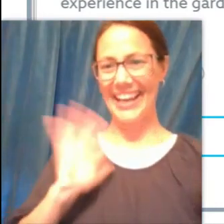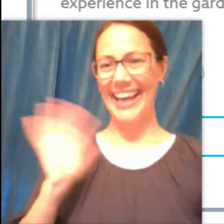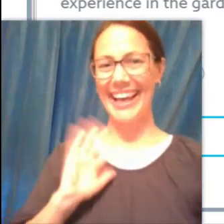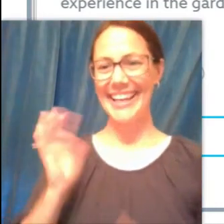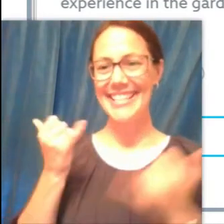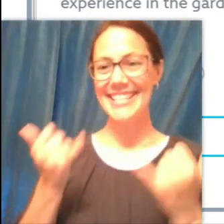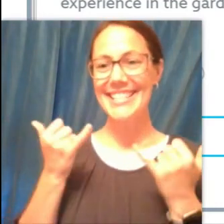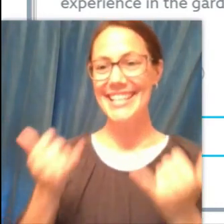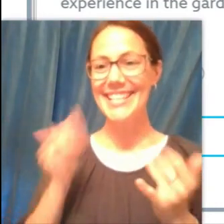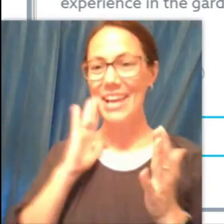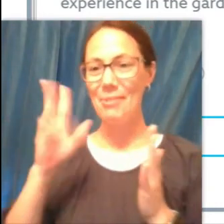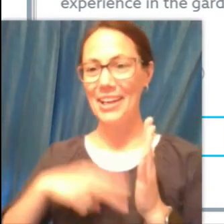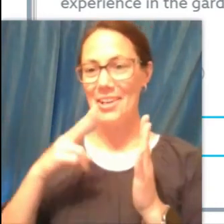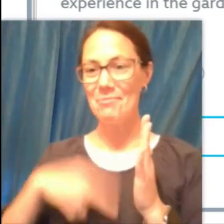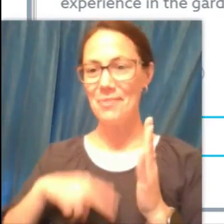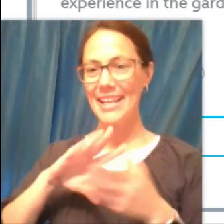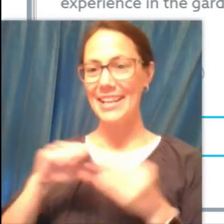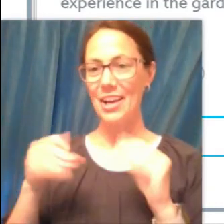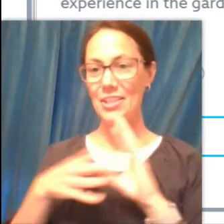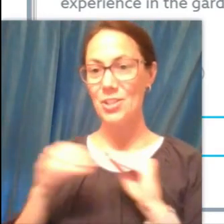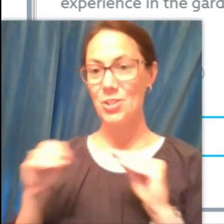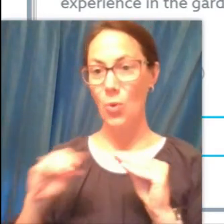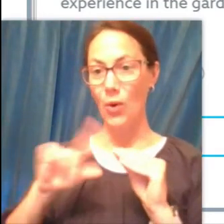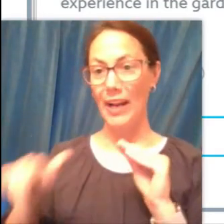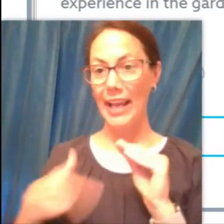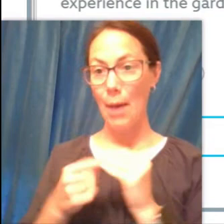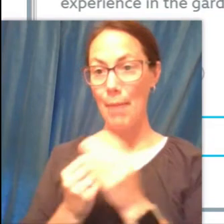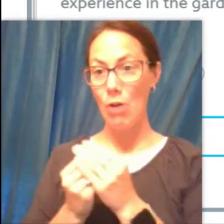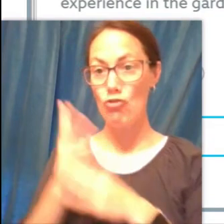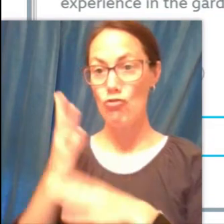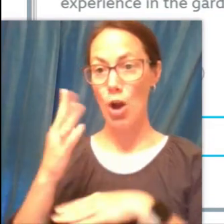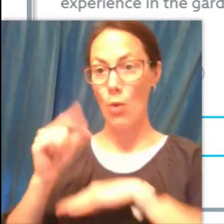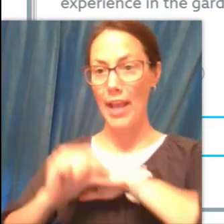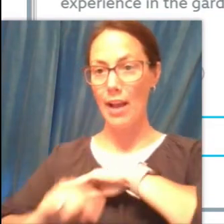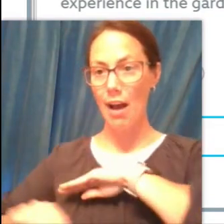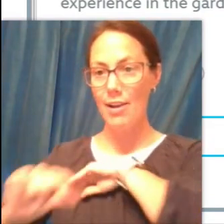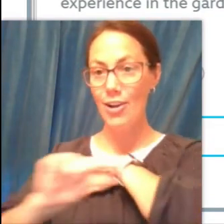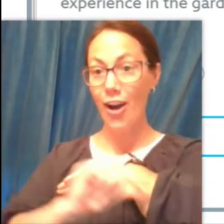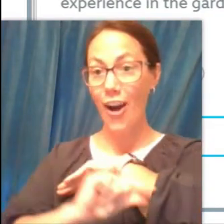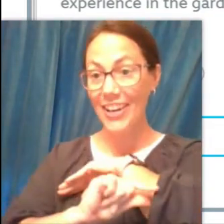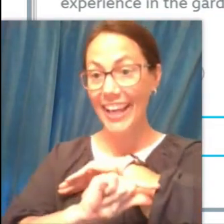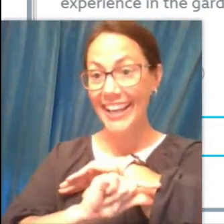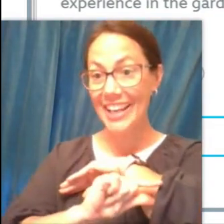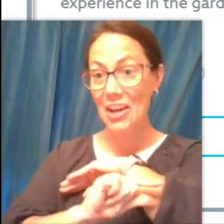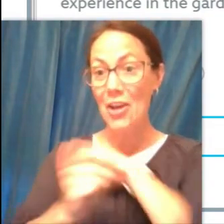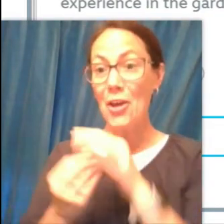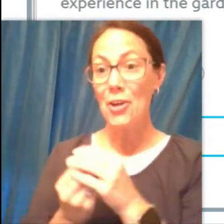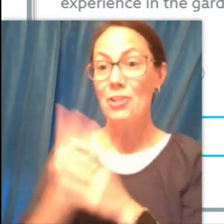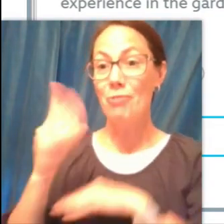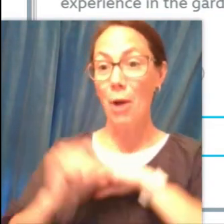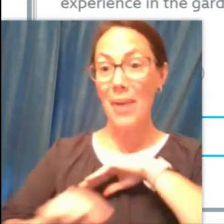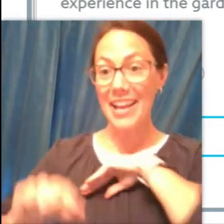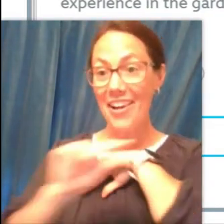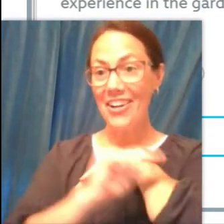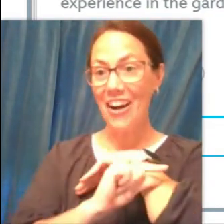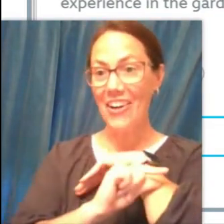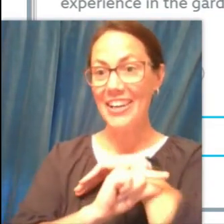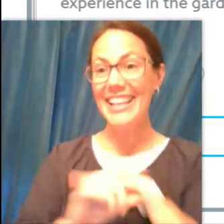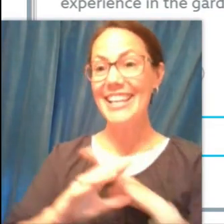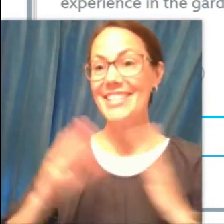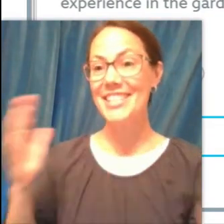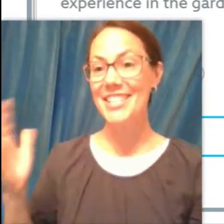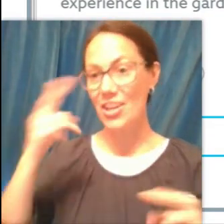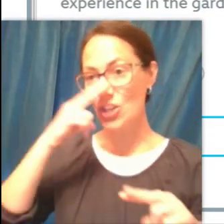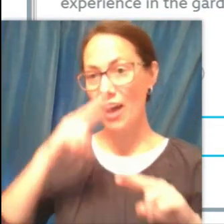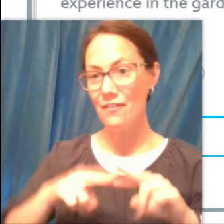Hi, you guys. Today we're gonna read a story about growing a garden. Growing a